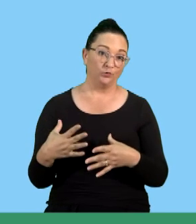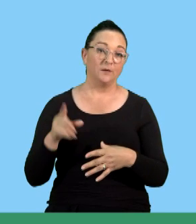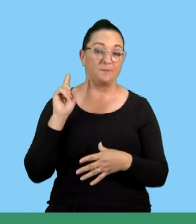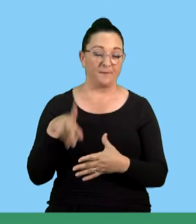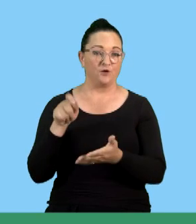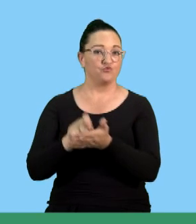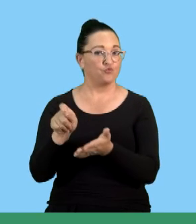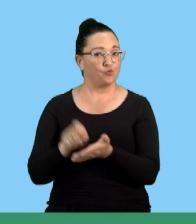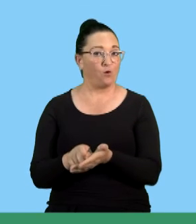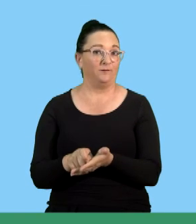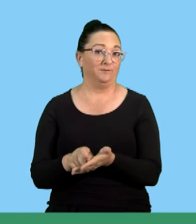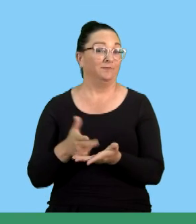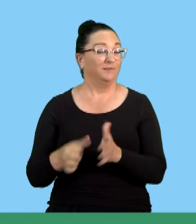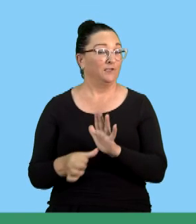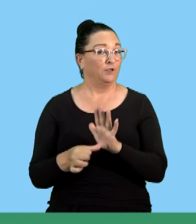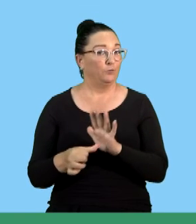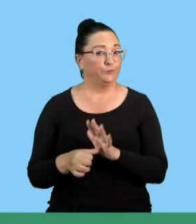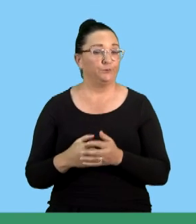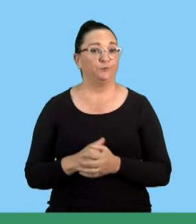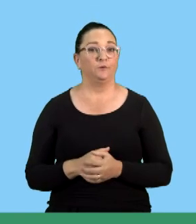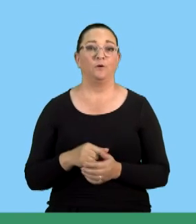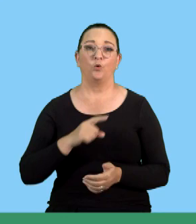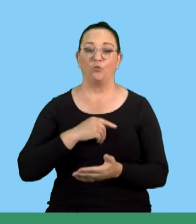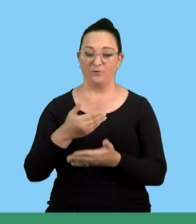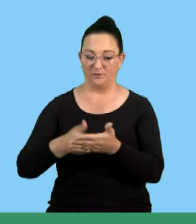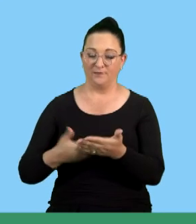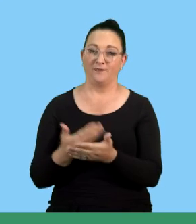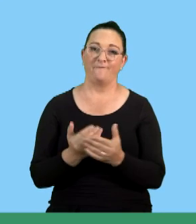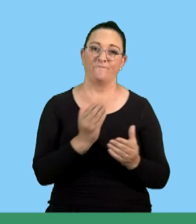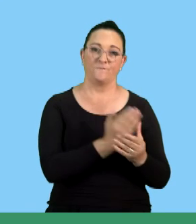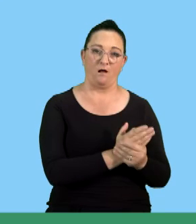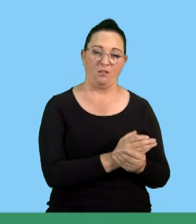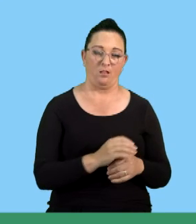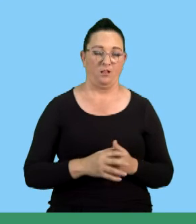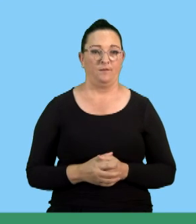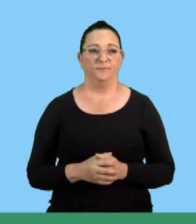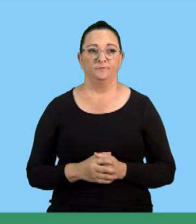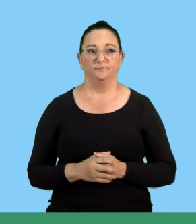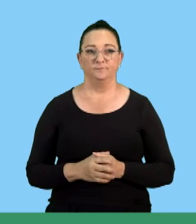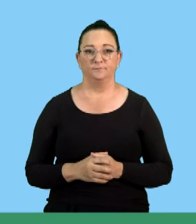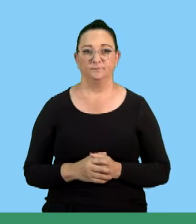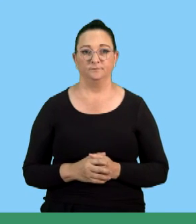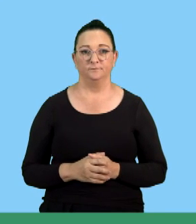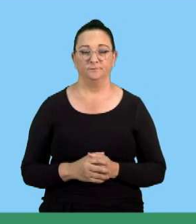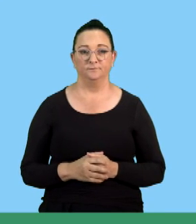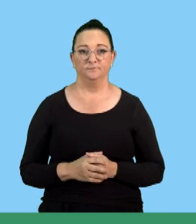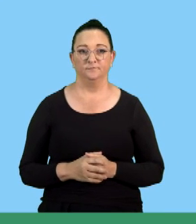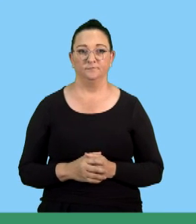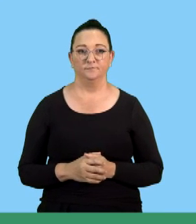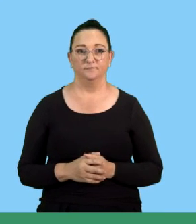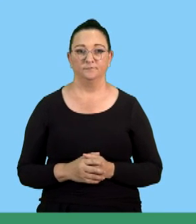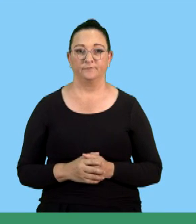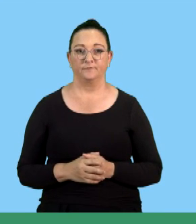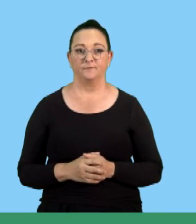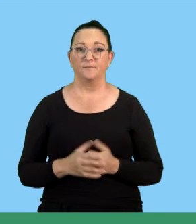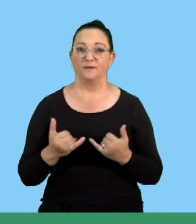writing. Very, very important, so that can be filed as well for future references maybe. So